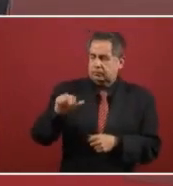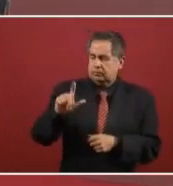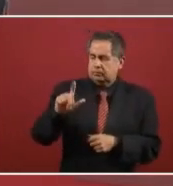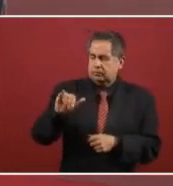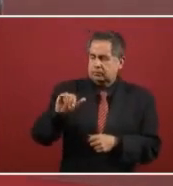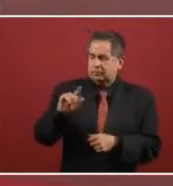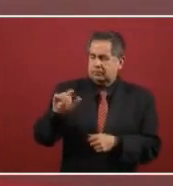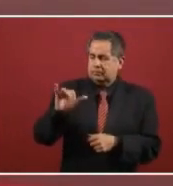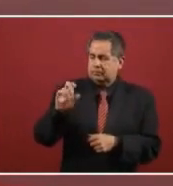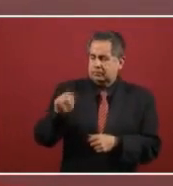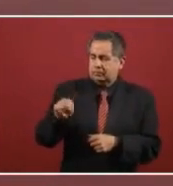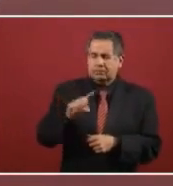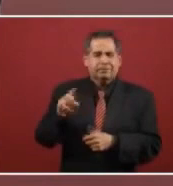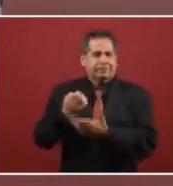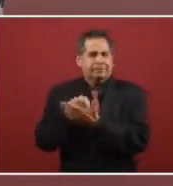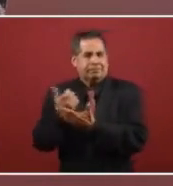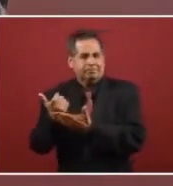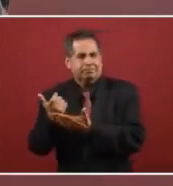laboralización,